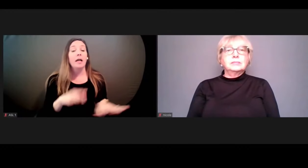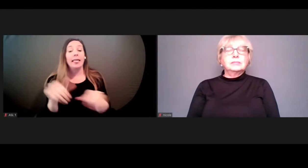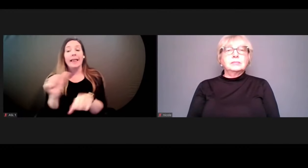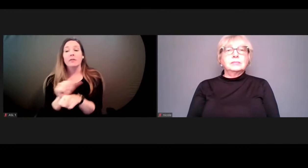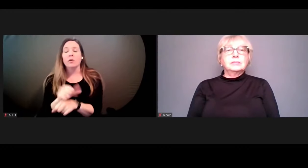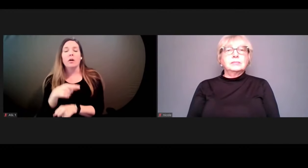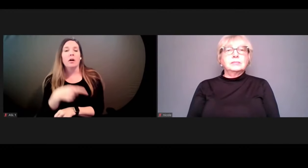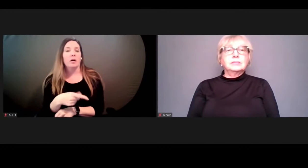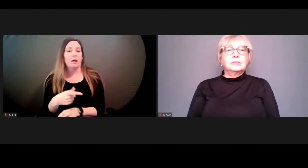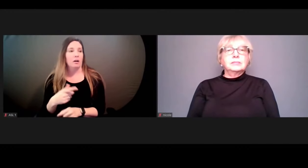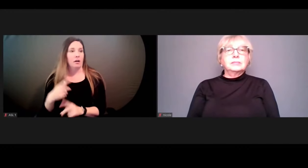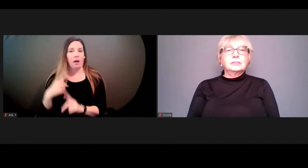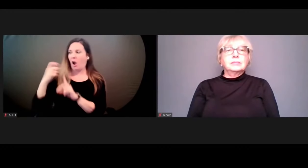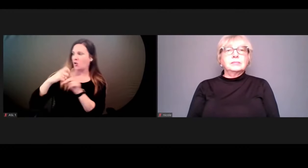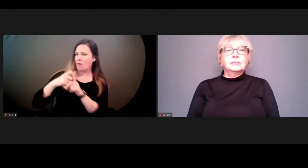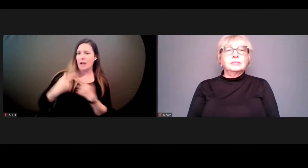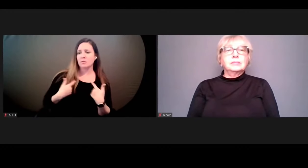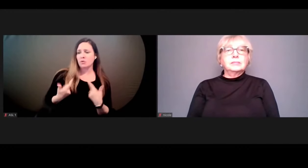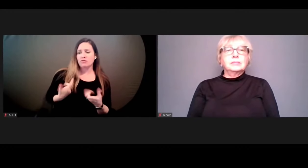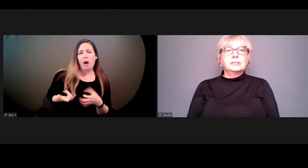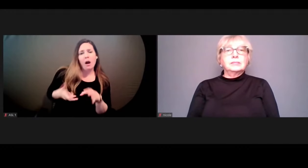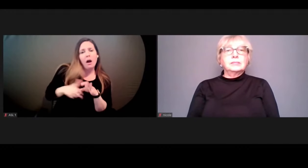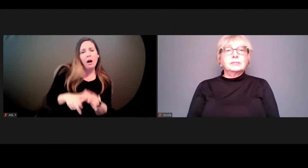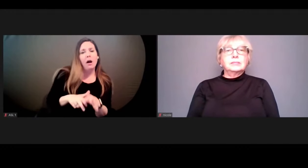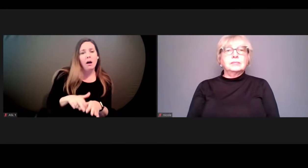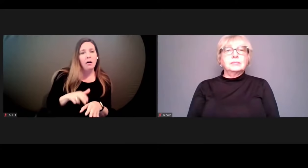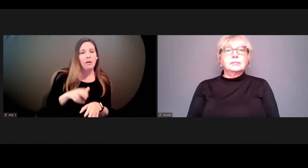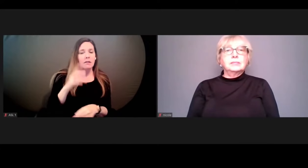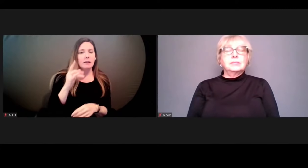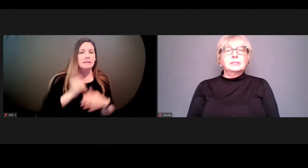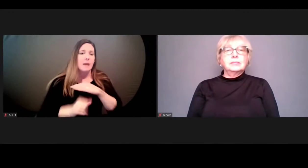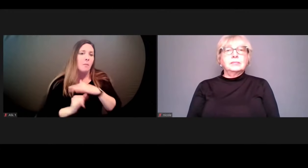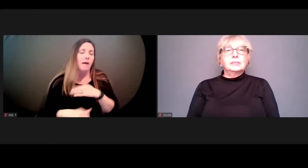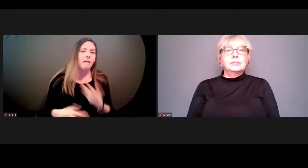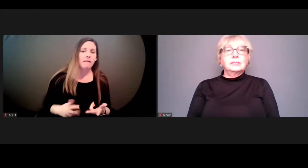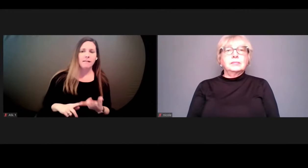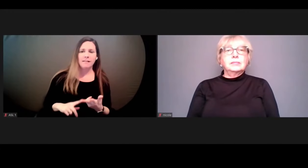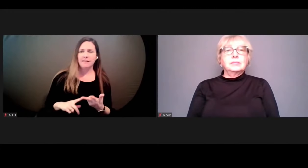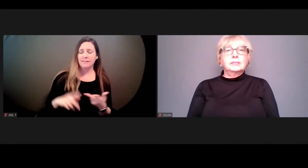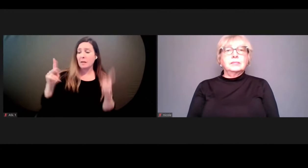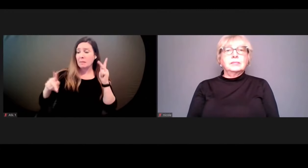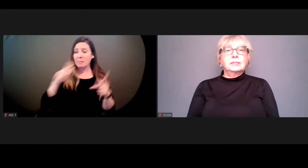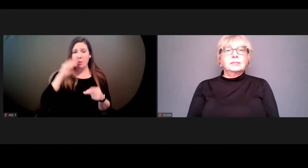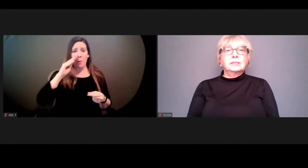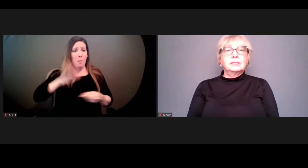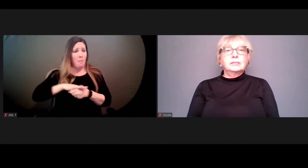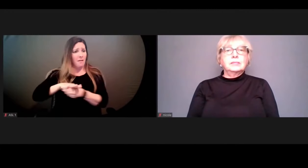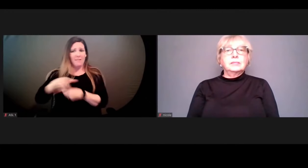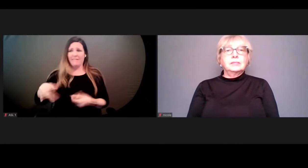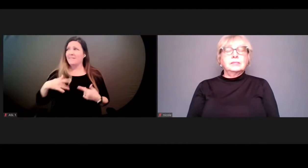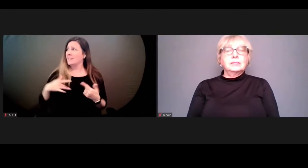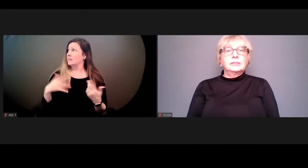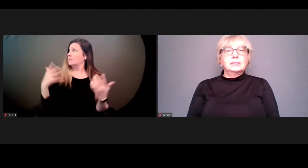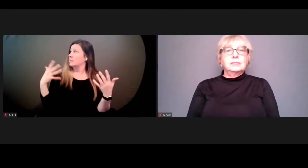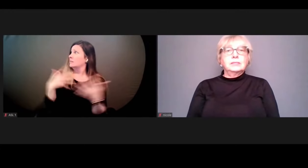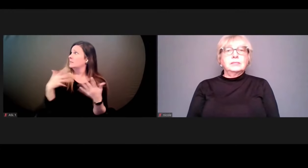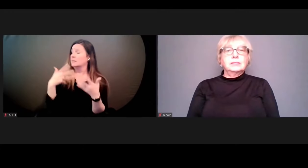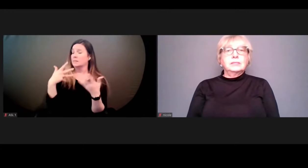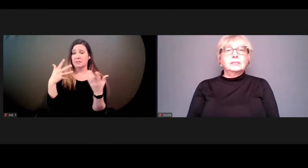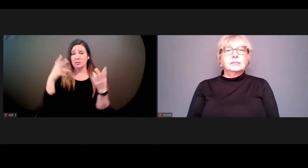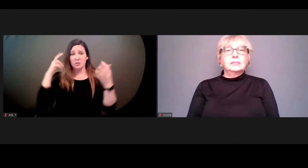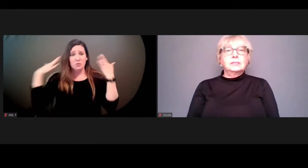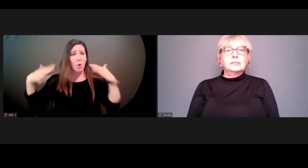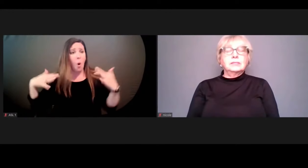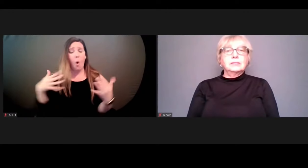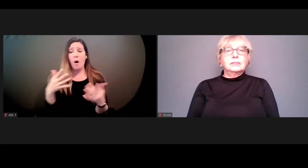Where residents feel a hostage in their own home with the noise, the yelling, the intimidation, the hate crimes. They're scared. They go